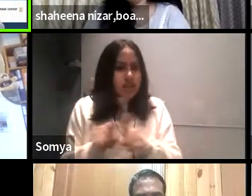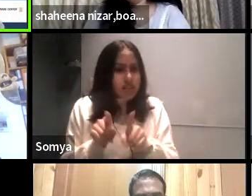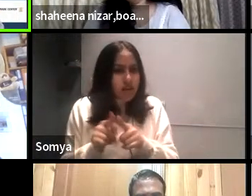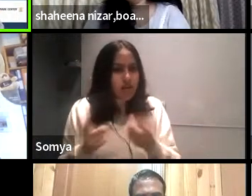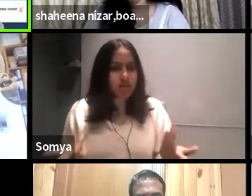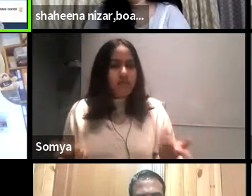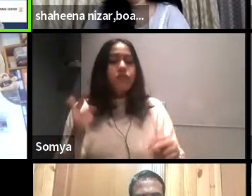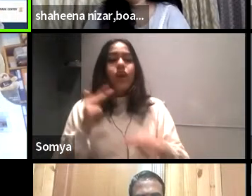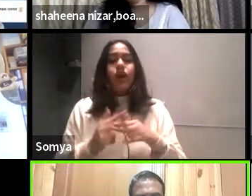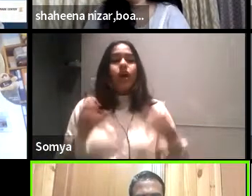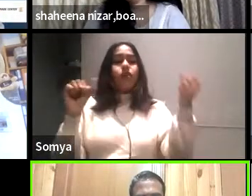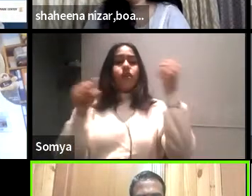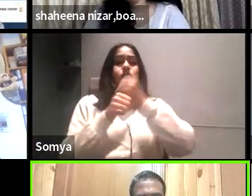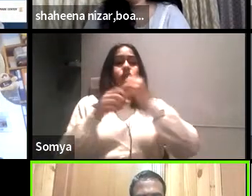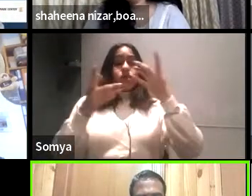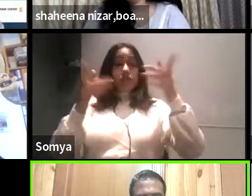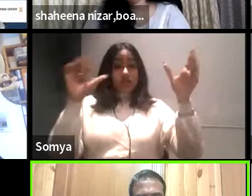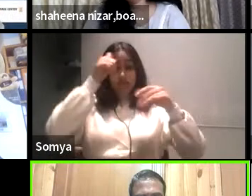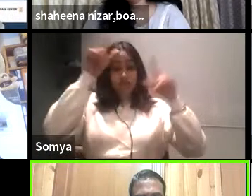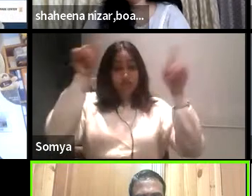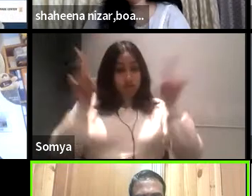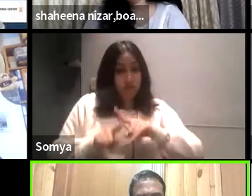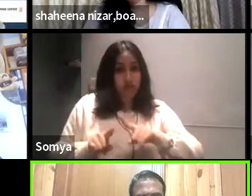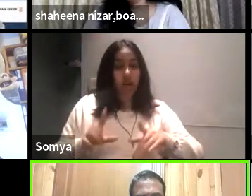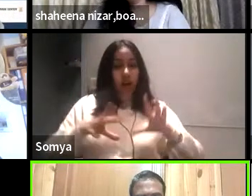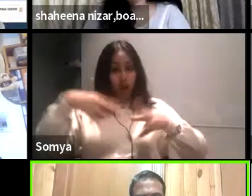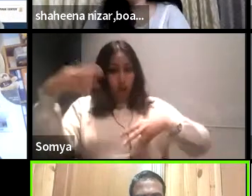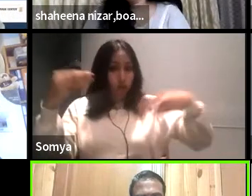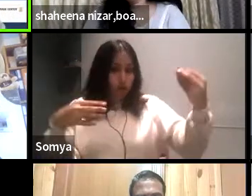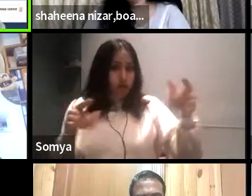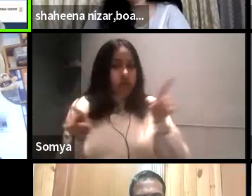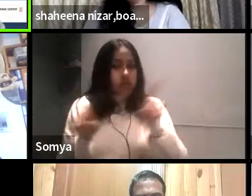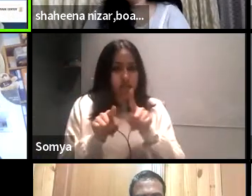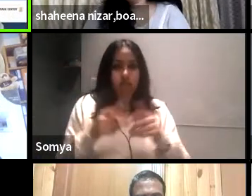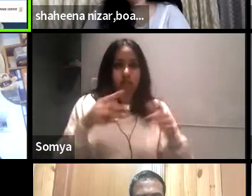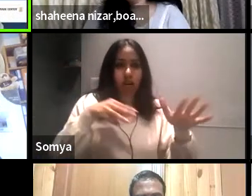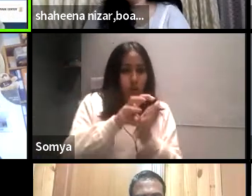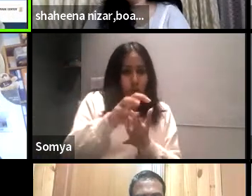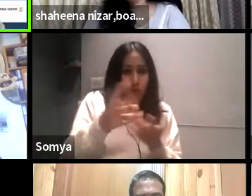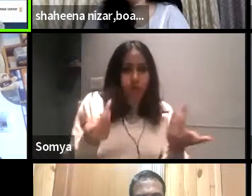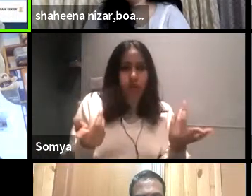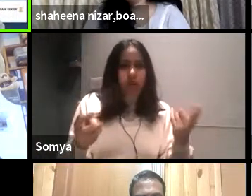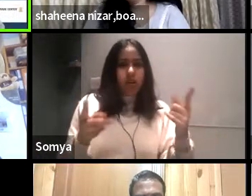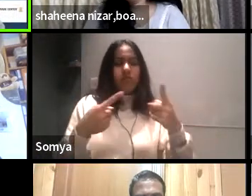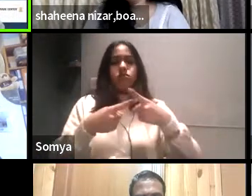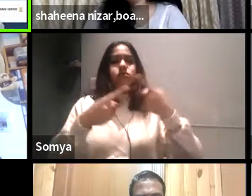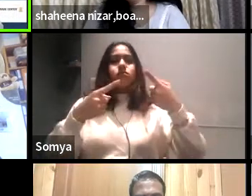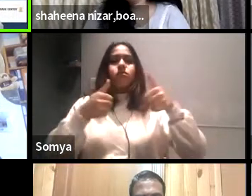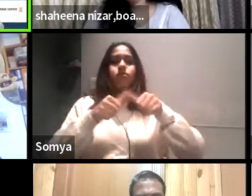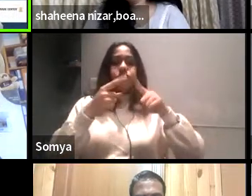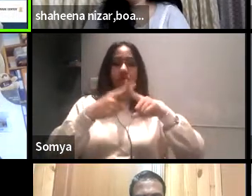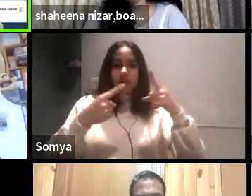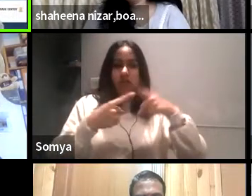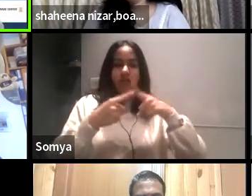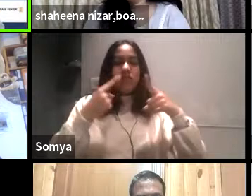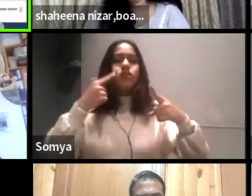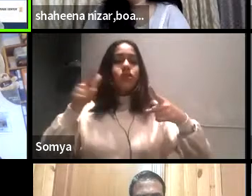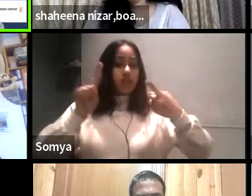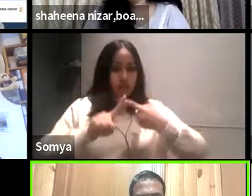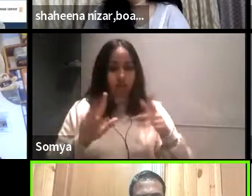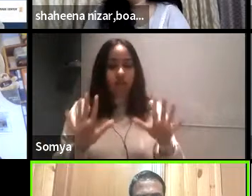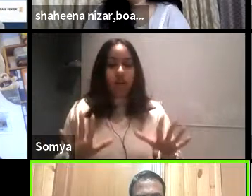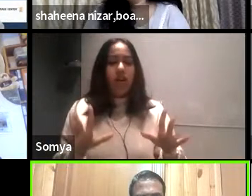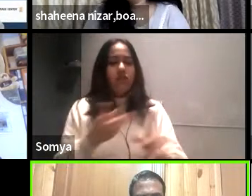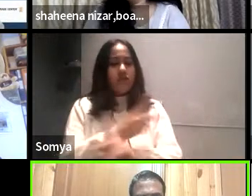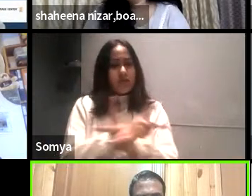clusters across India. There are food clusters, there are auto clusters, there are textile clusters. Reserve